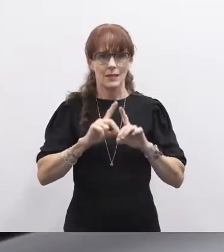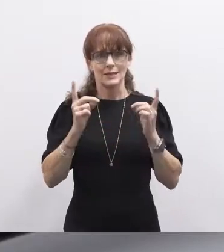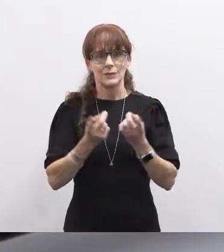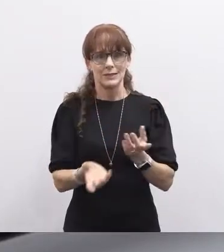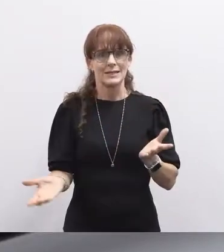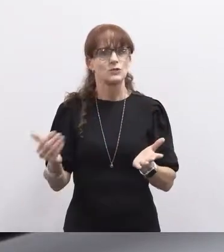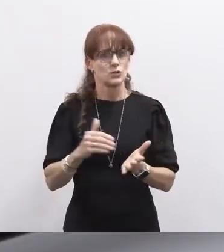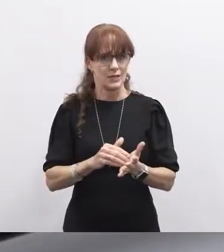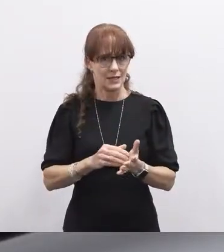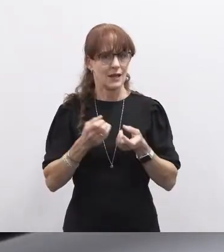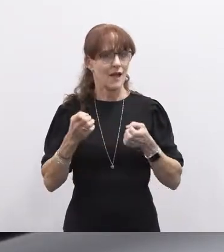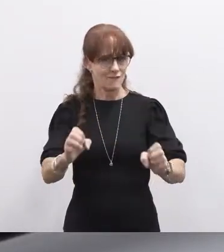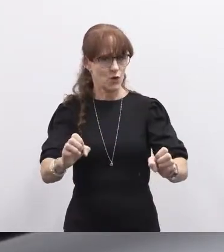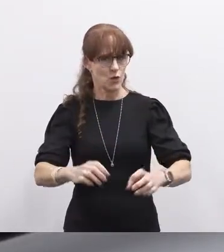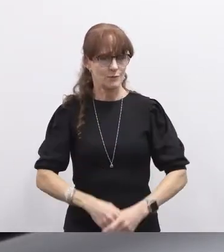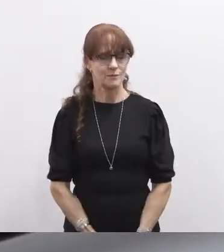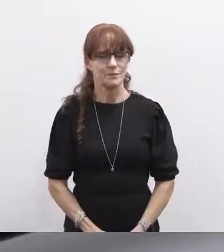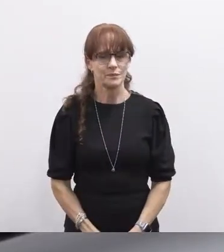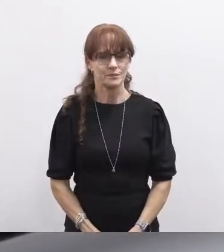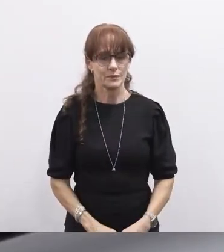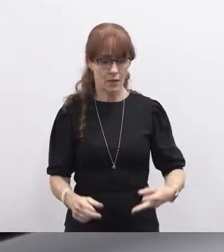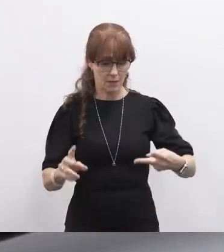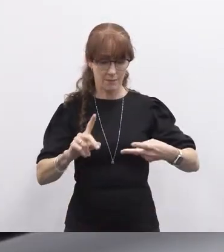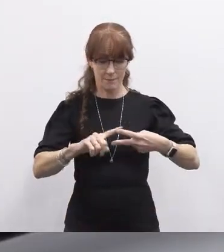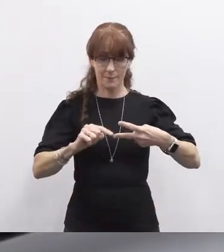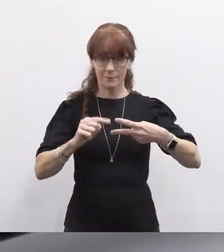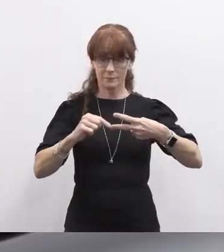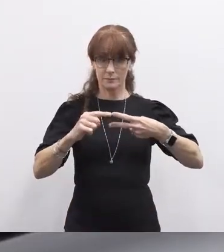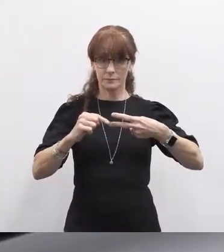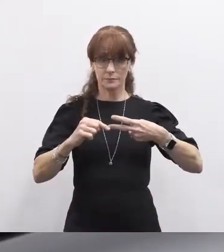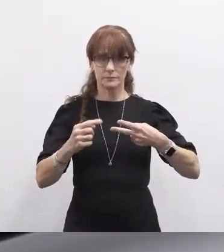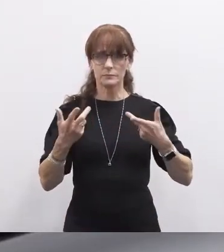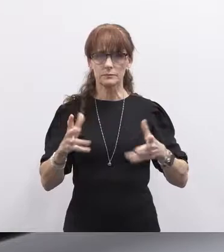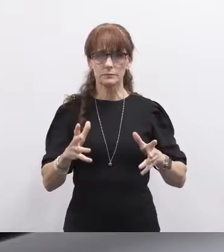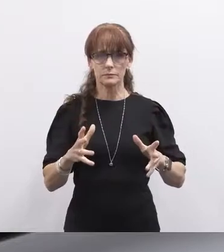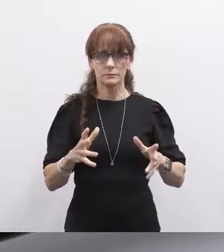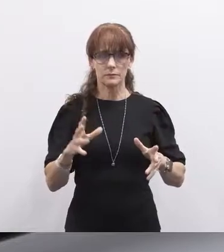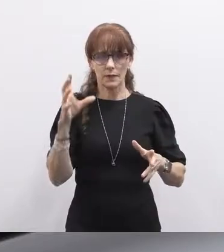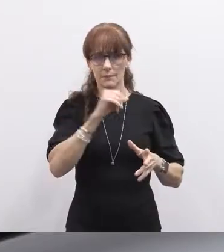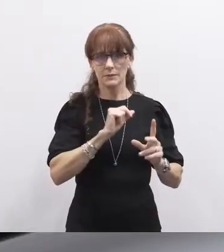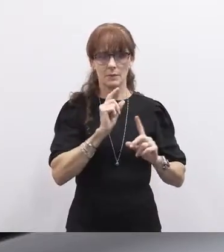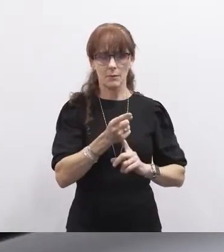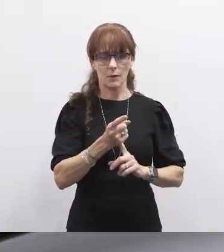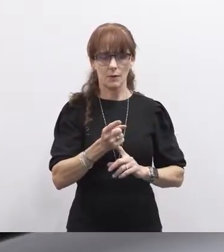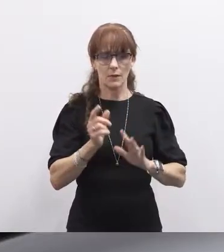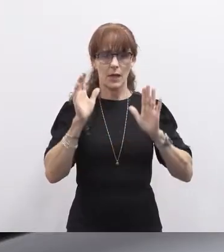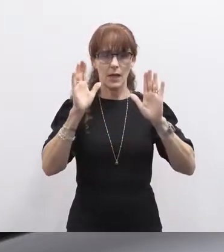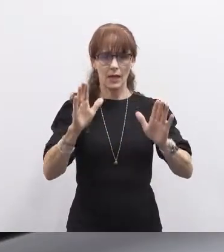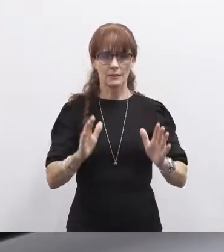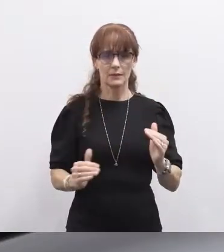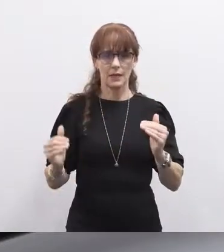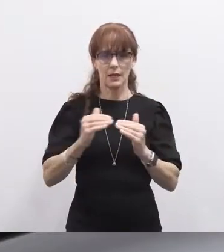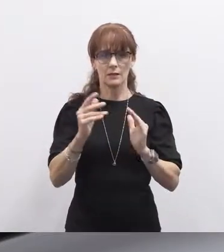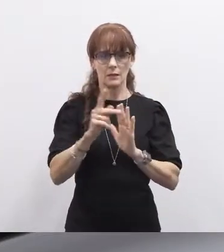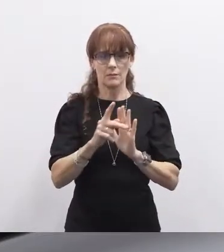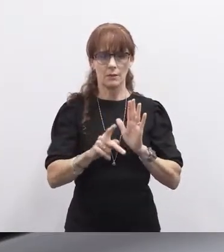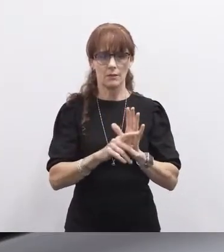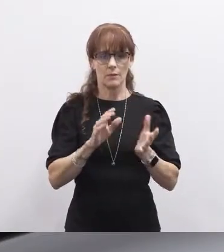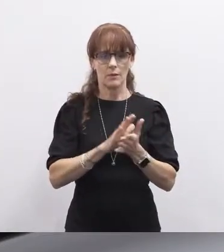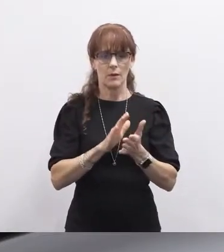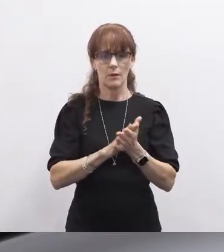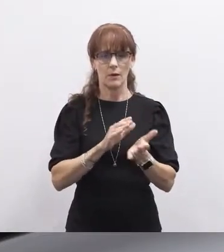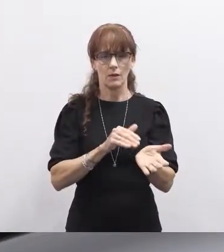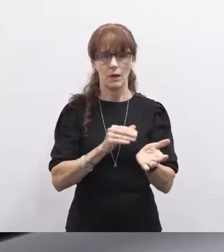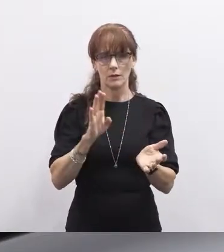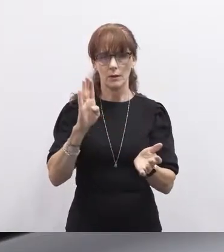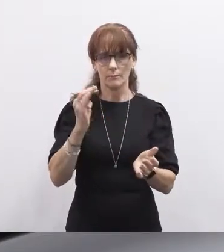effort. Two other things. I don't want to let the moment pass of an excellence in equity policy without acknowledging Dr.